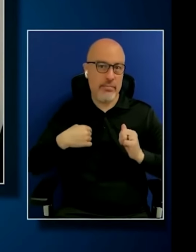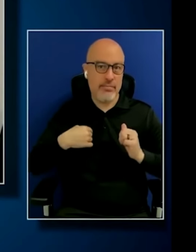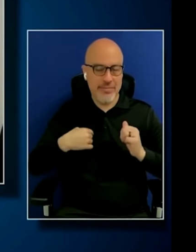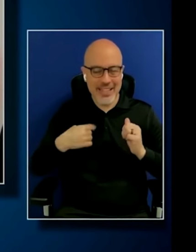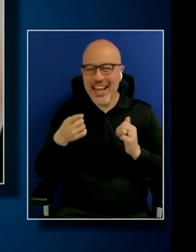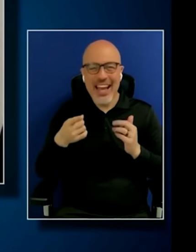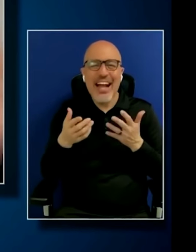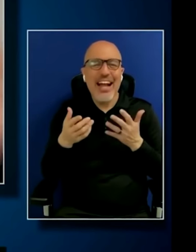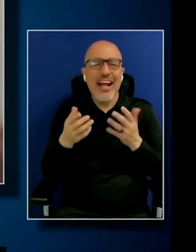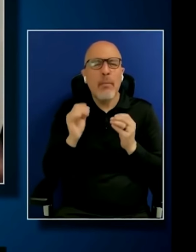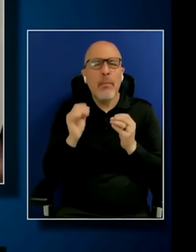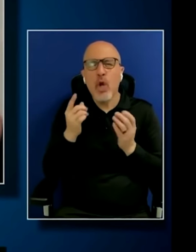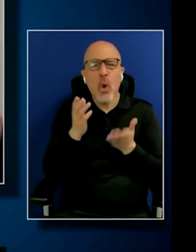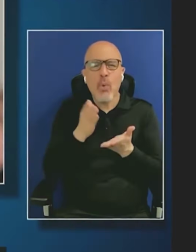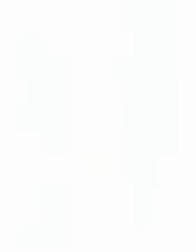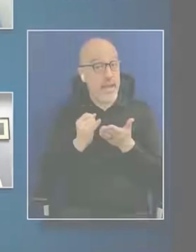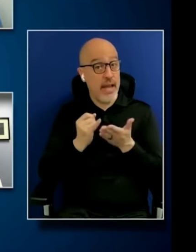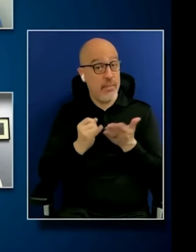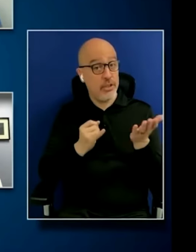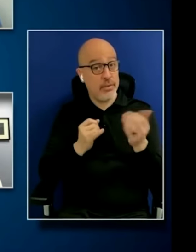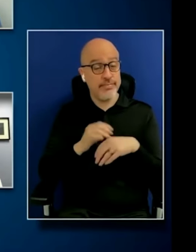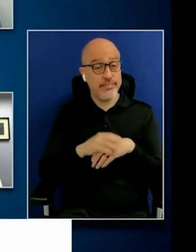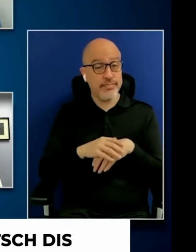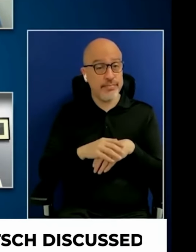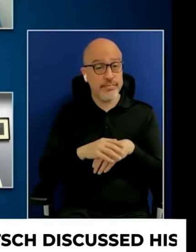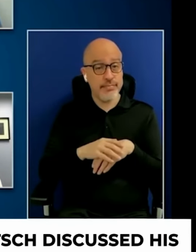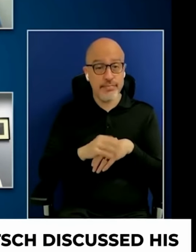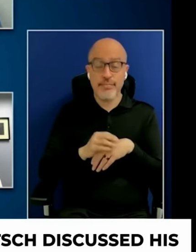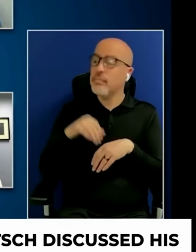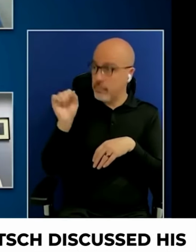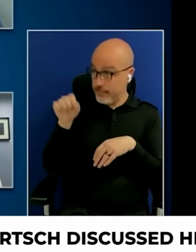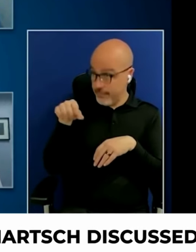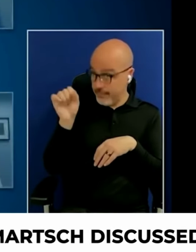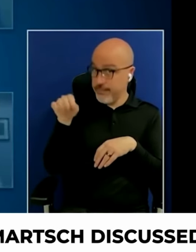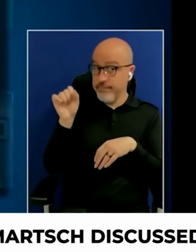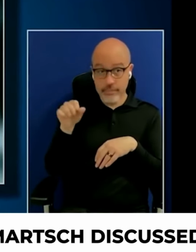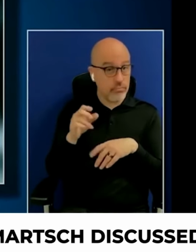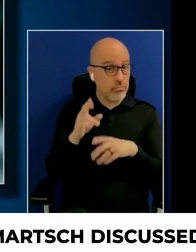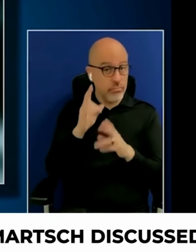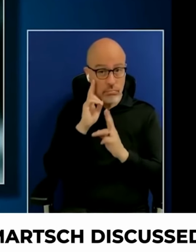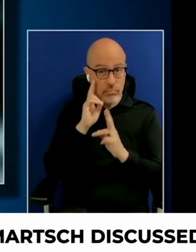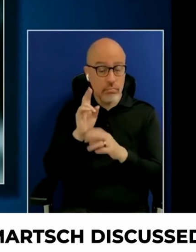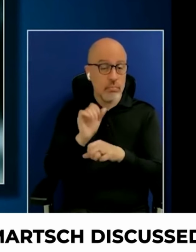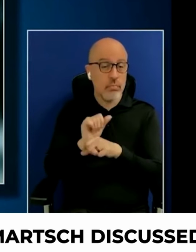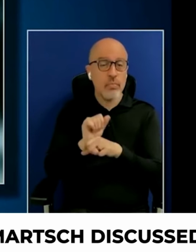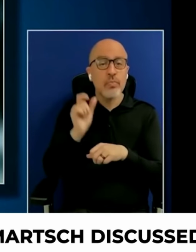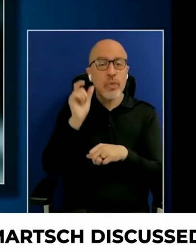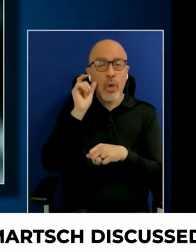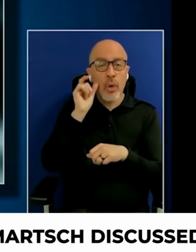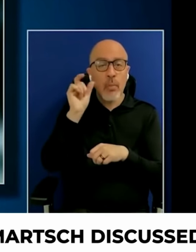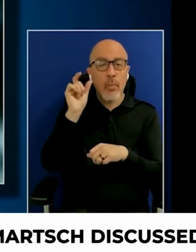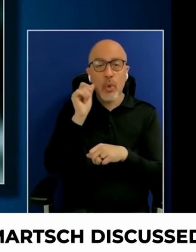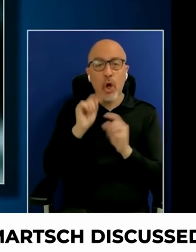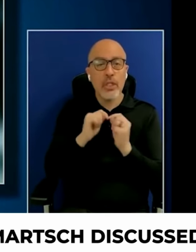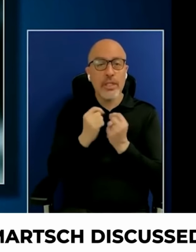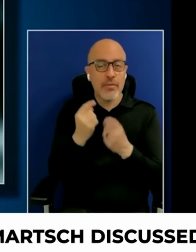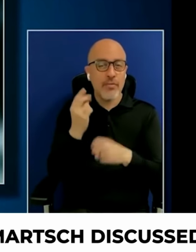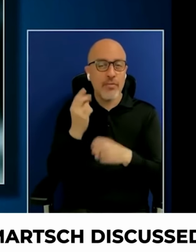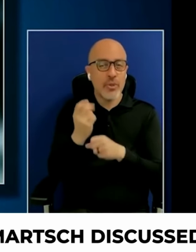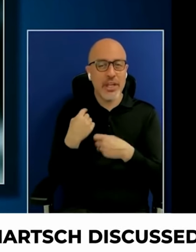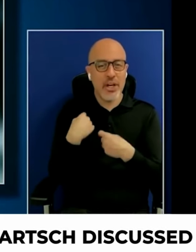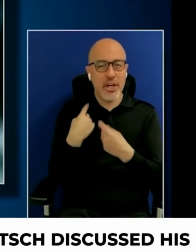one would stop me and no one was trying to stop me. I've had the privilege of working with the Moon Girl team for the last 2 years, and they've been really